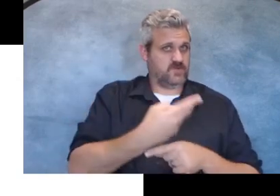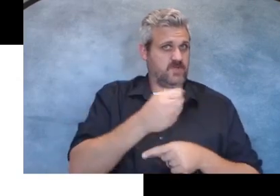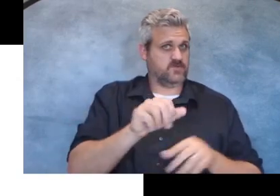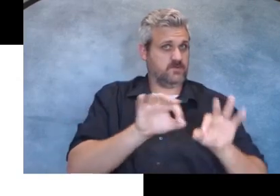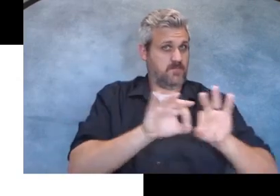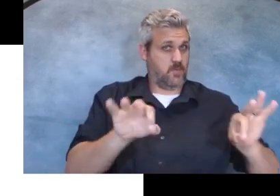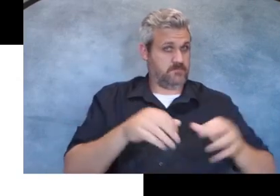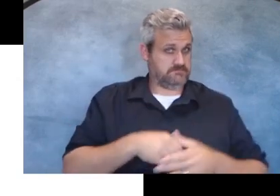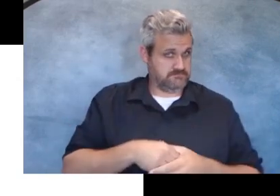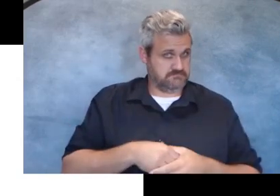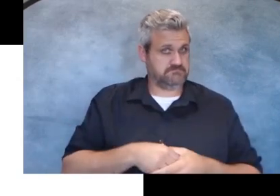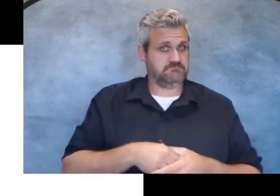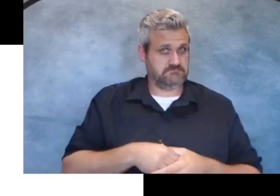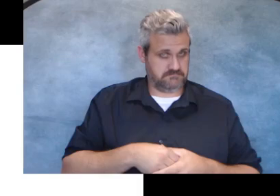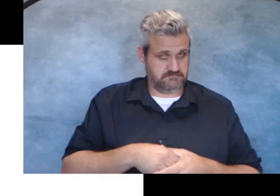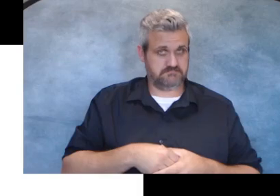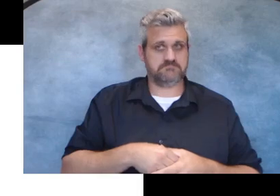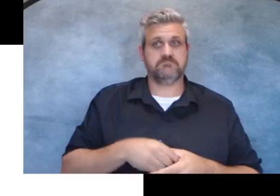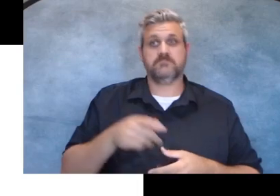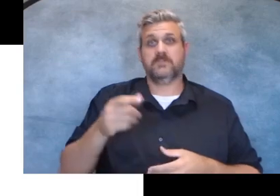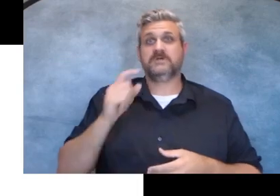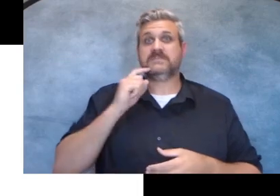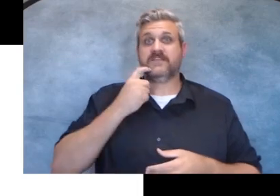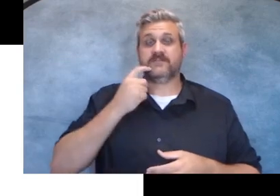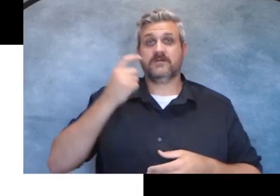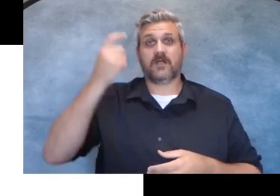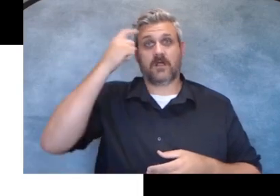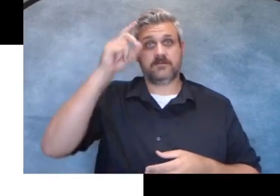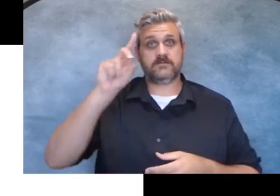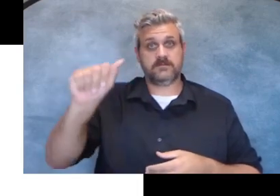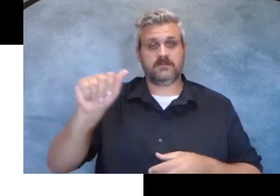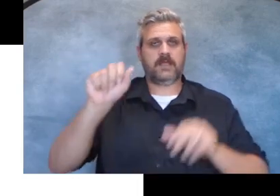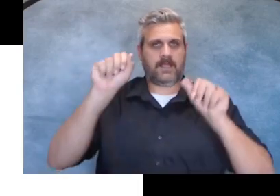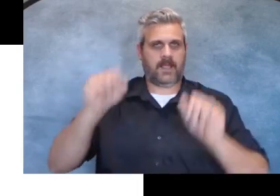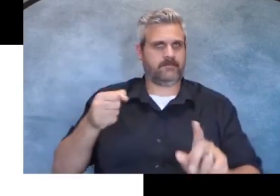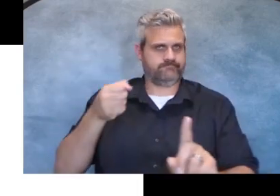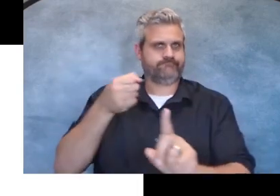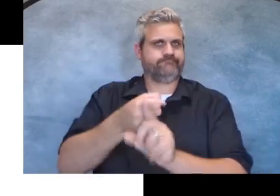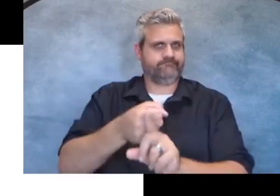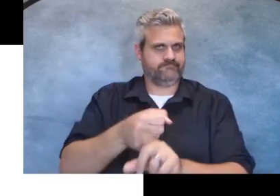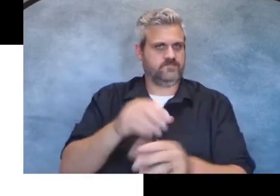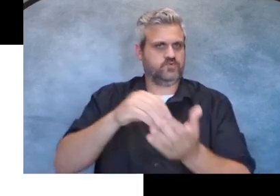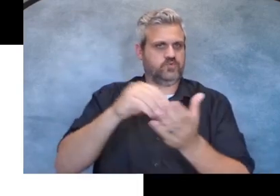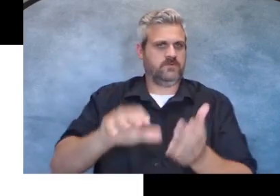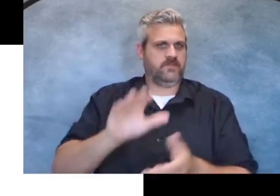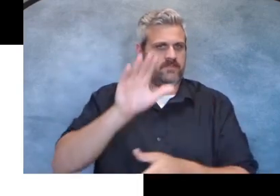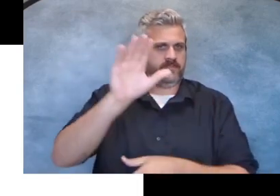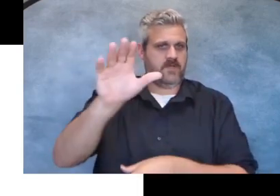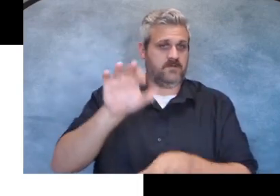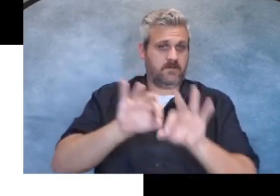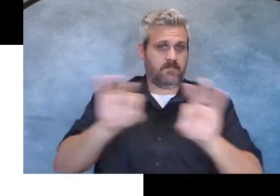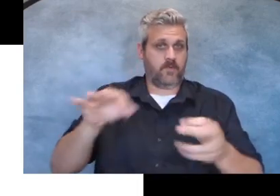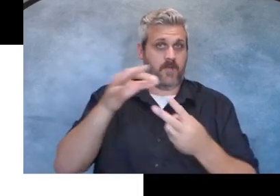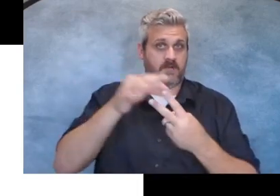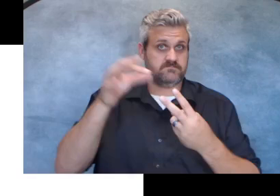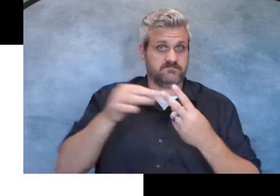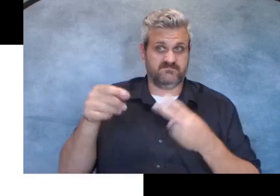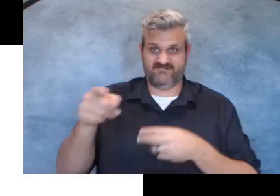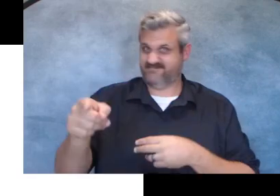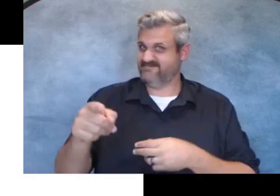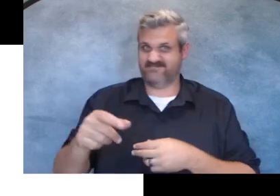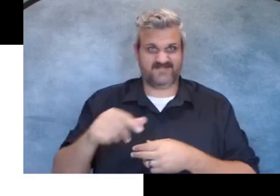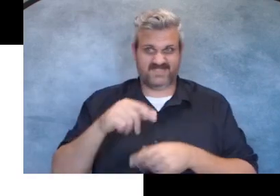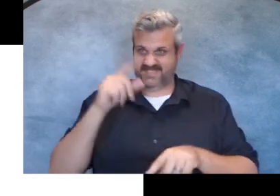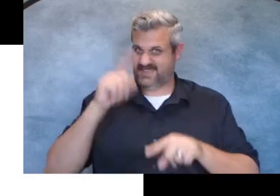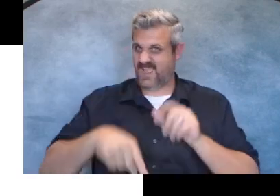diploma. Having a significant cognitive disability may impact a student's diploma options. If unable to